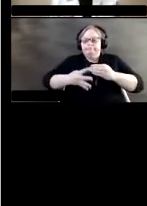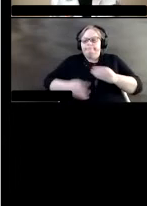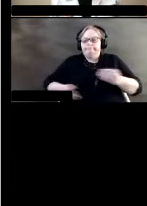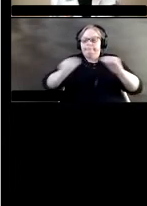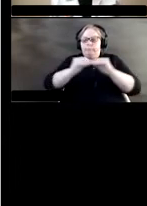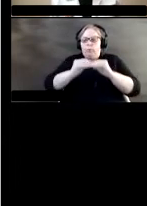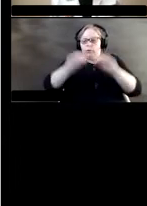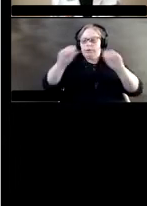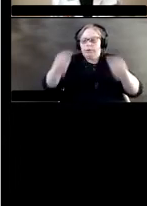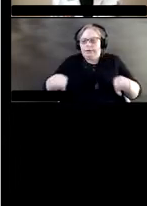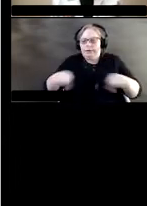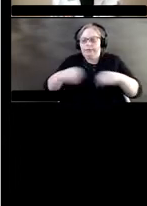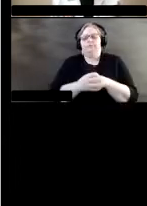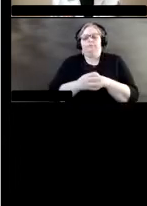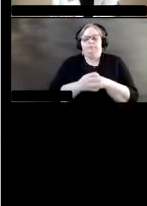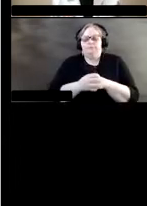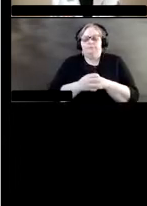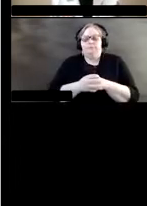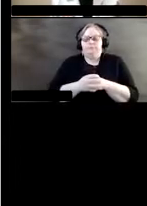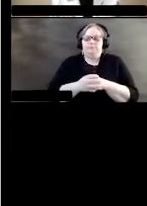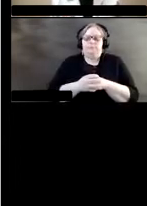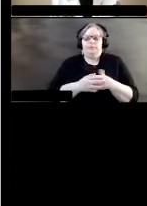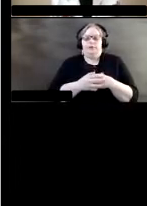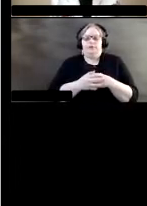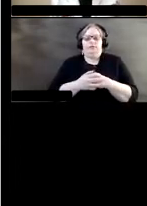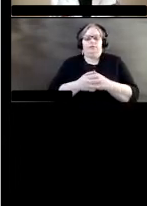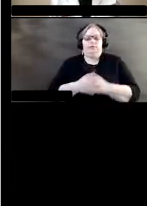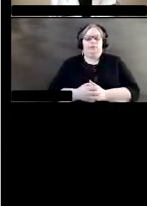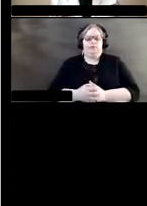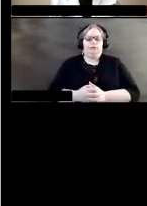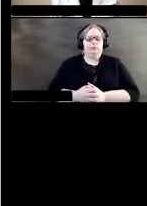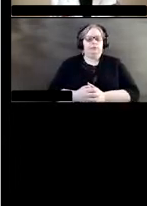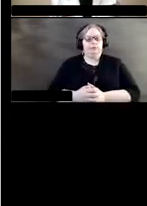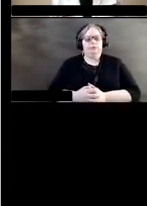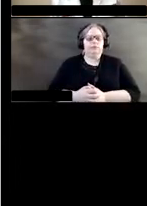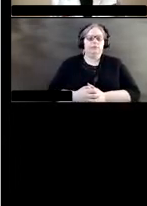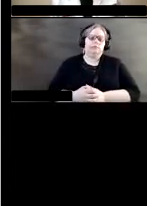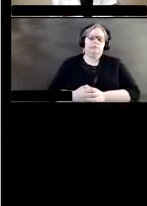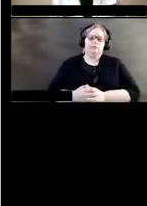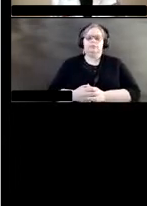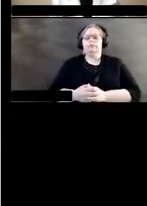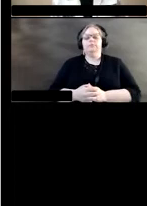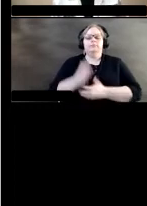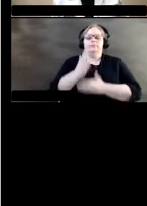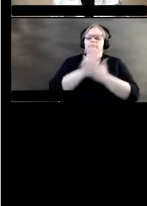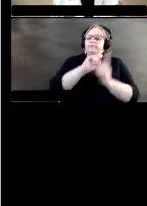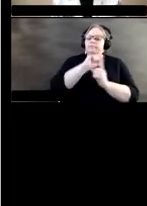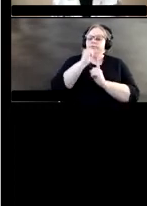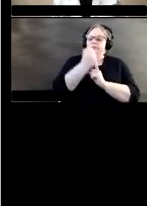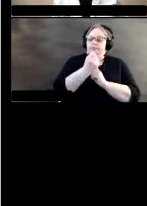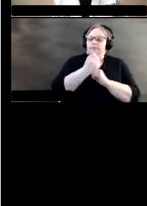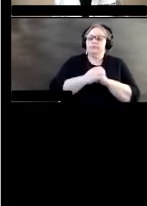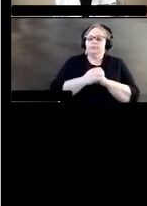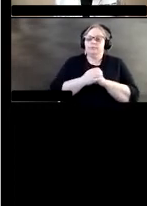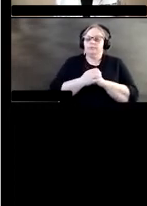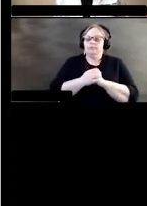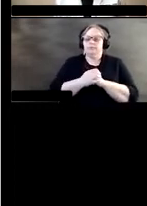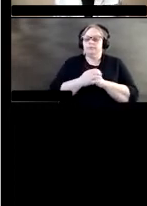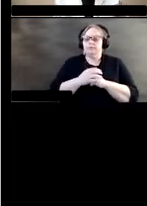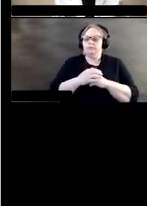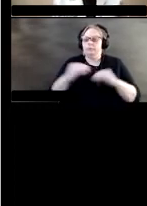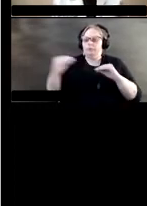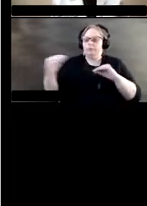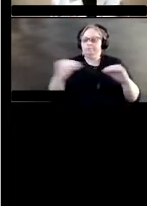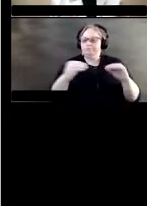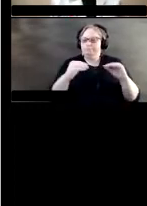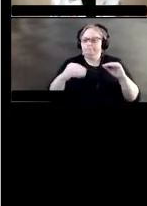you expel more of the urine. In some cases, we prescribe what's called pelvic floor